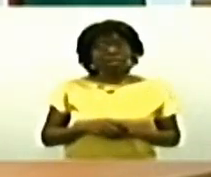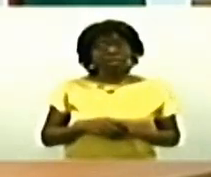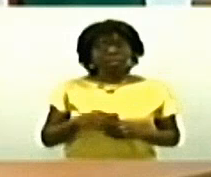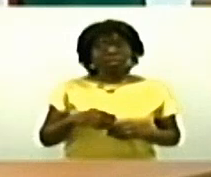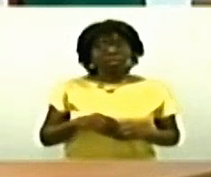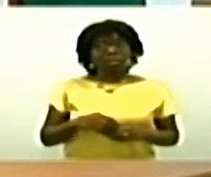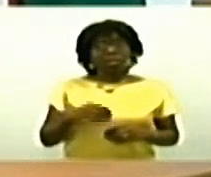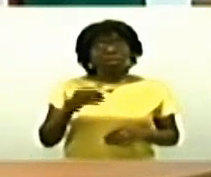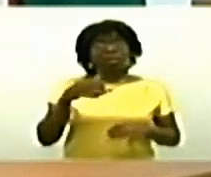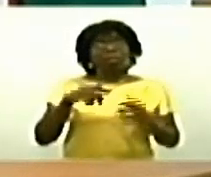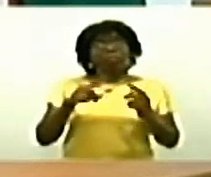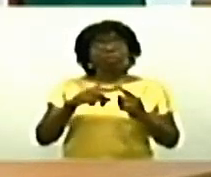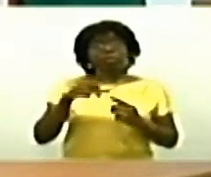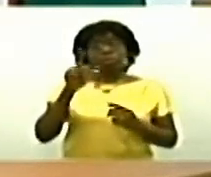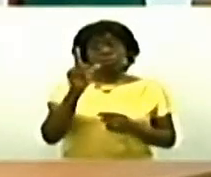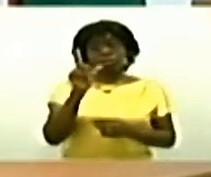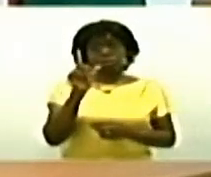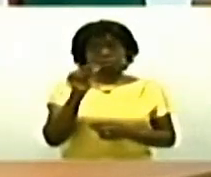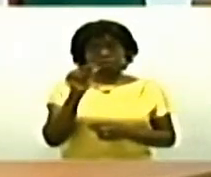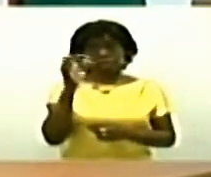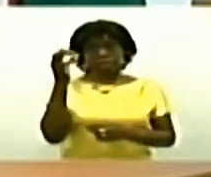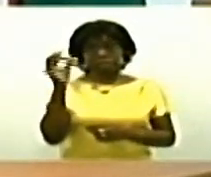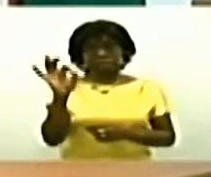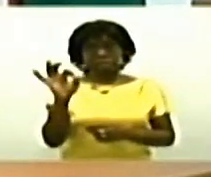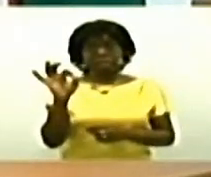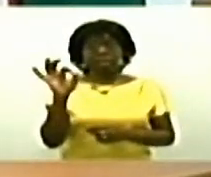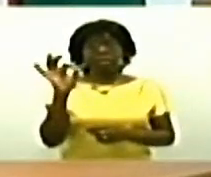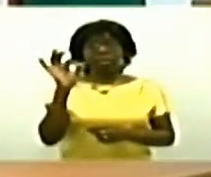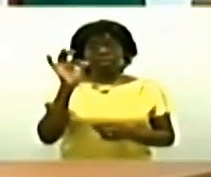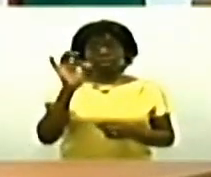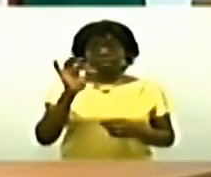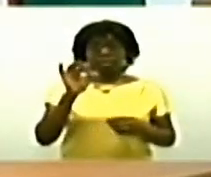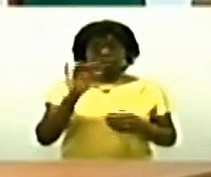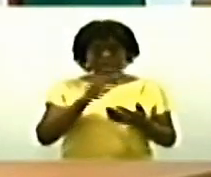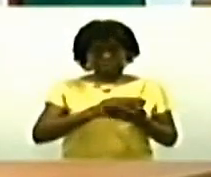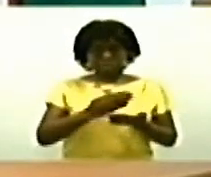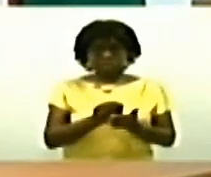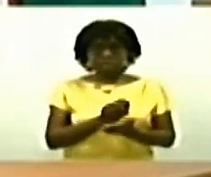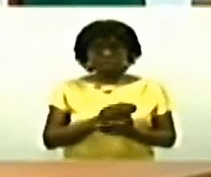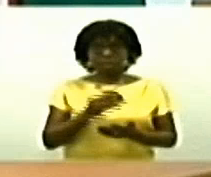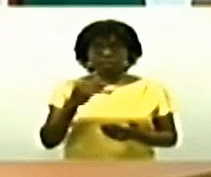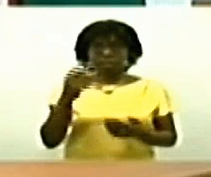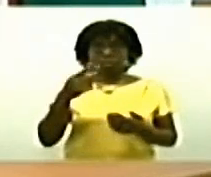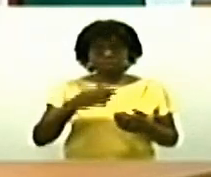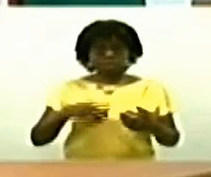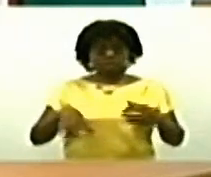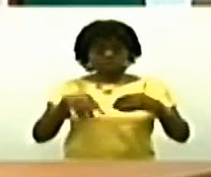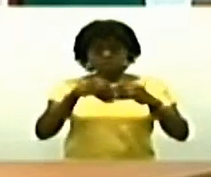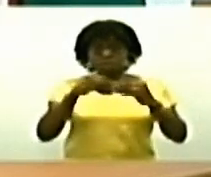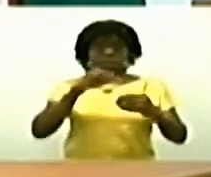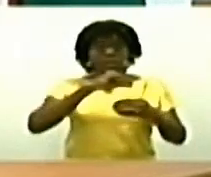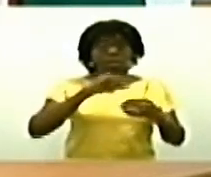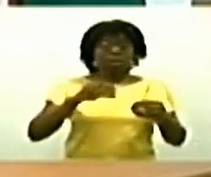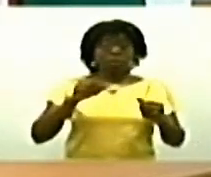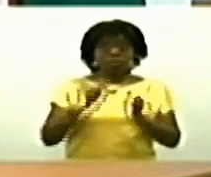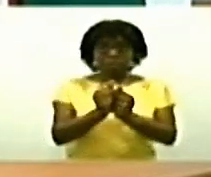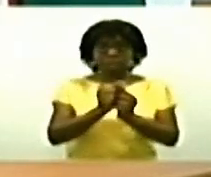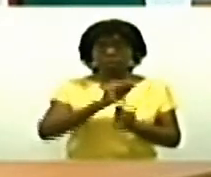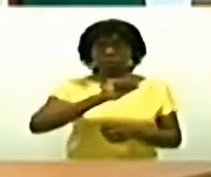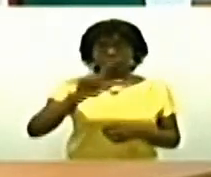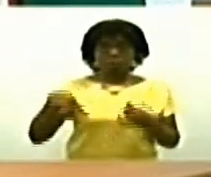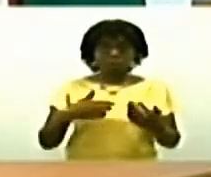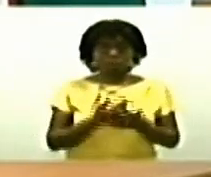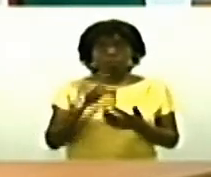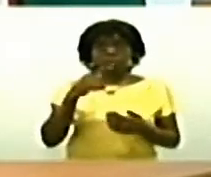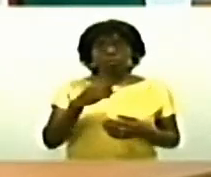the 2019 budget. First, I want to co-join all those who have expressed profound